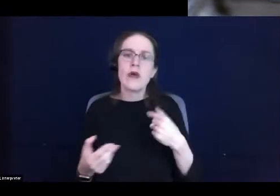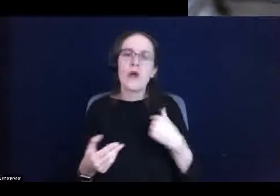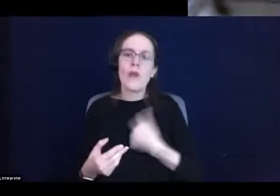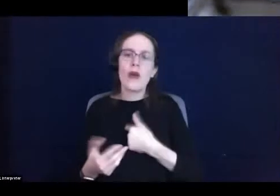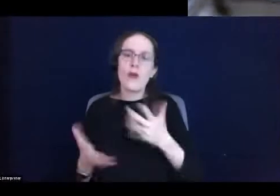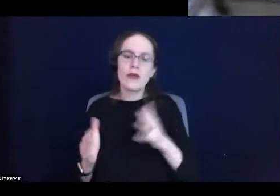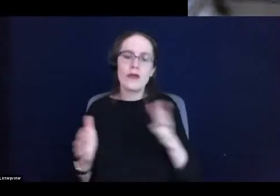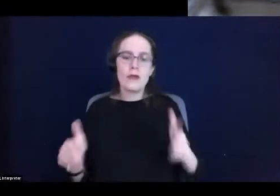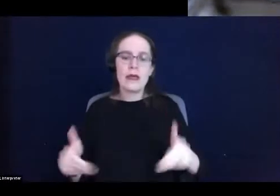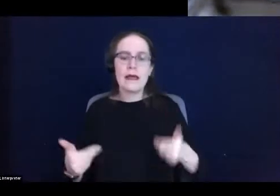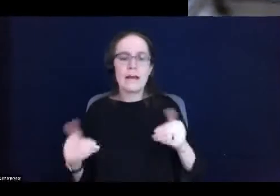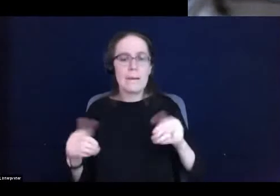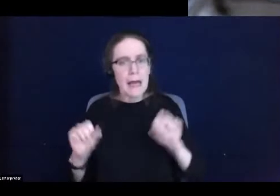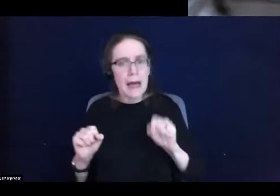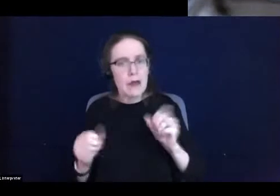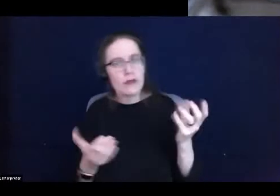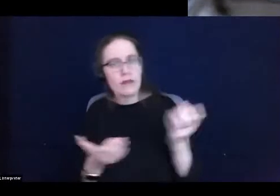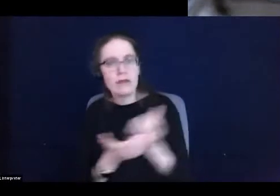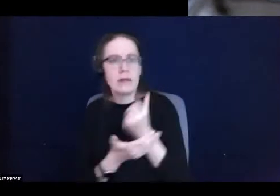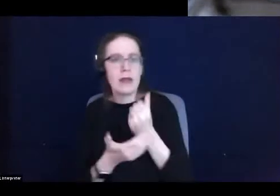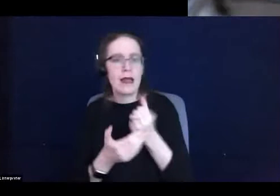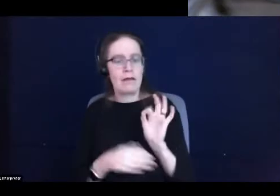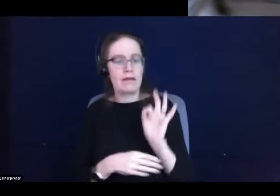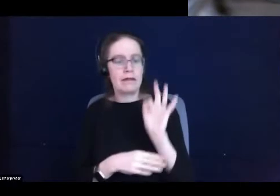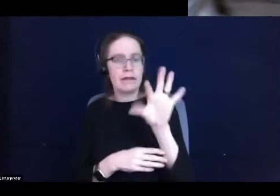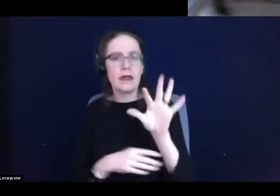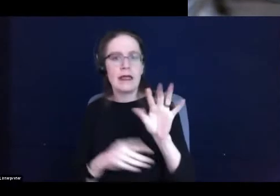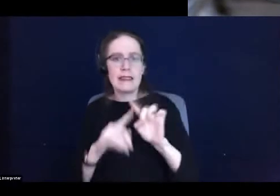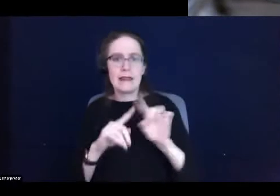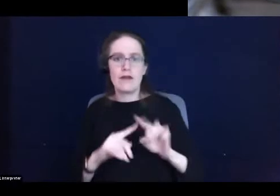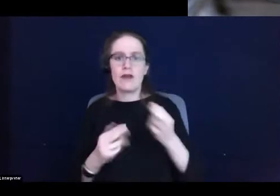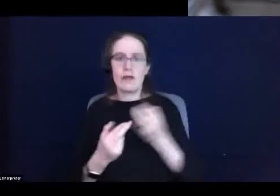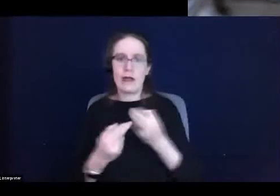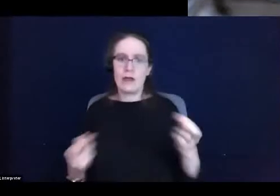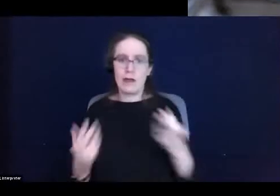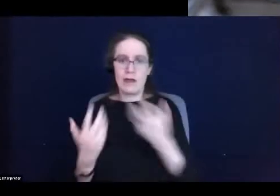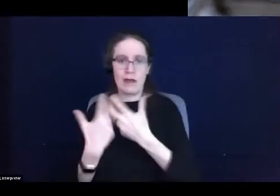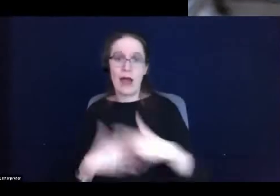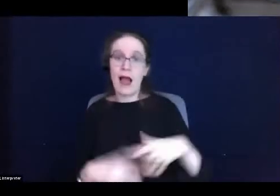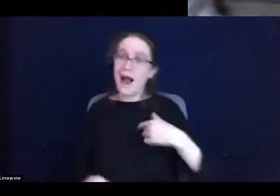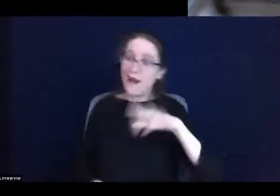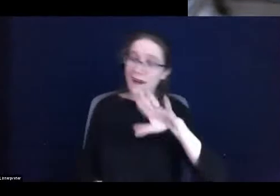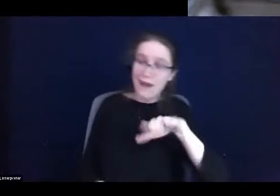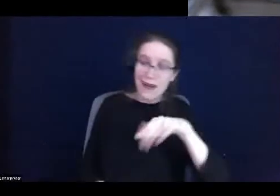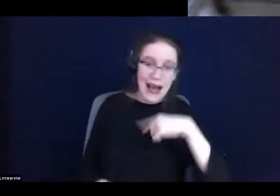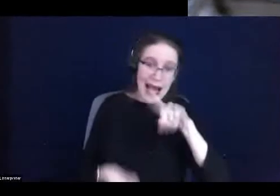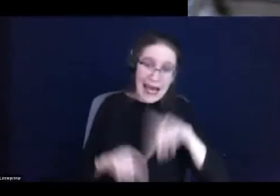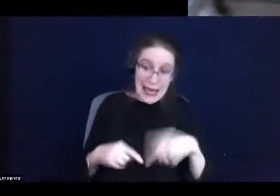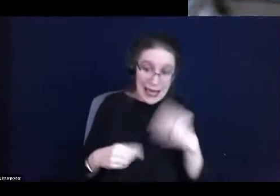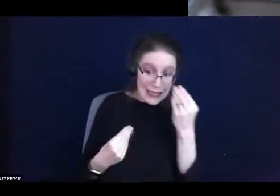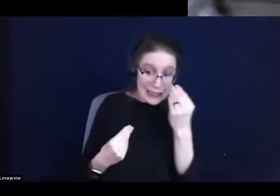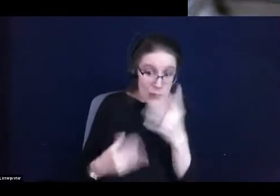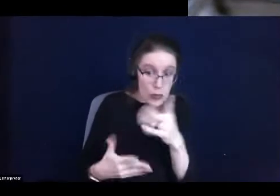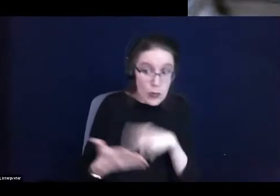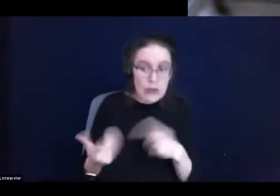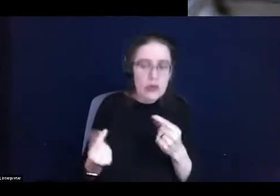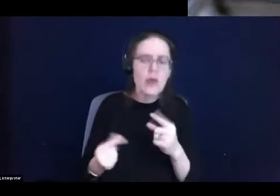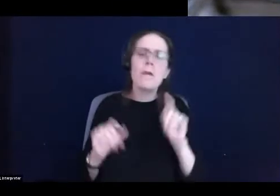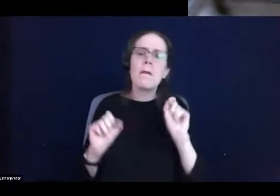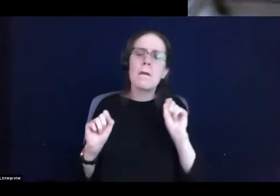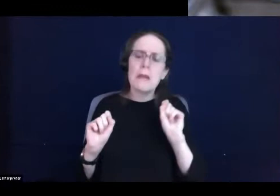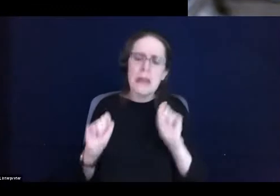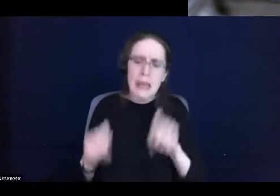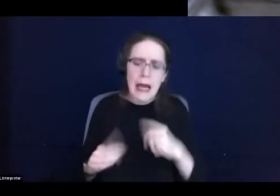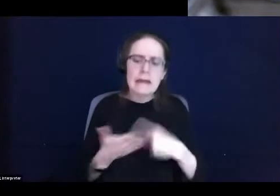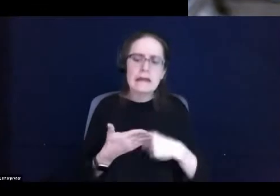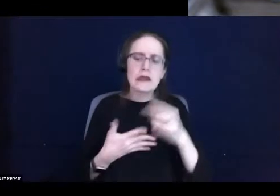resources seamlessly. I can't tell you what to do, but we can go over your options together. That sounds like a difficult